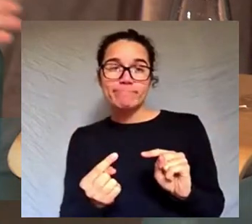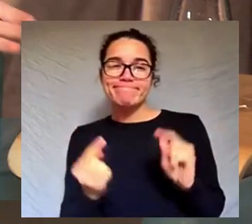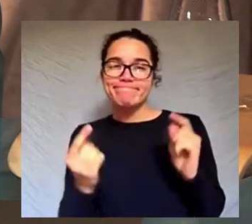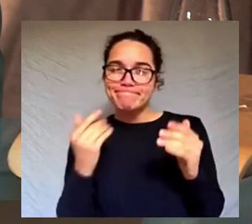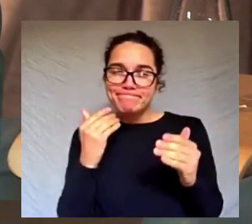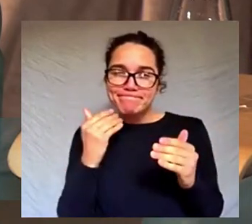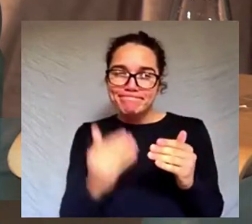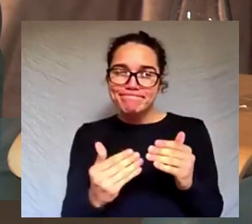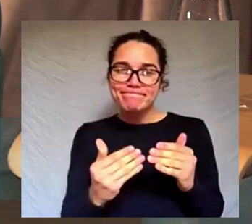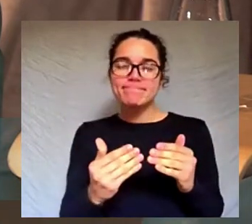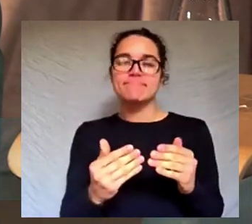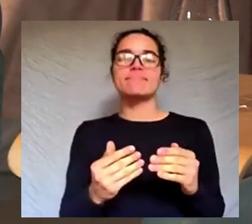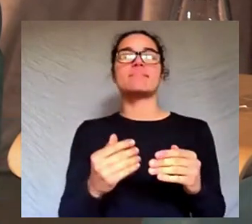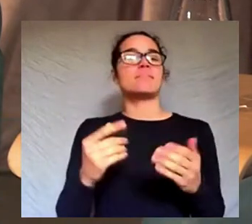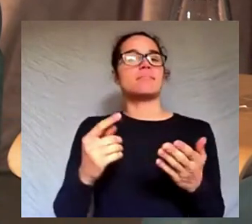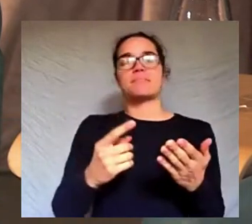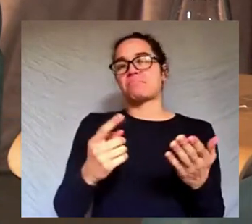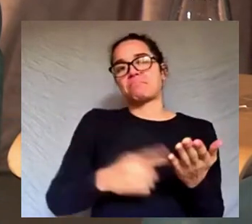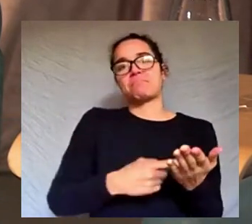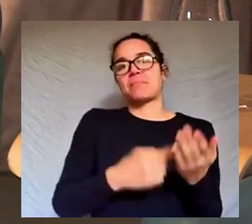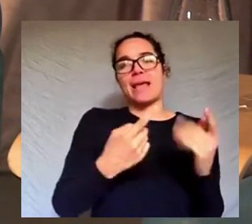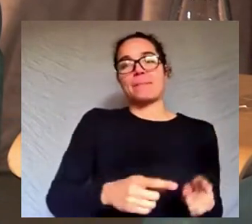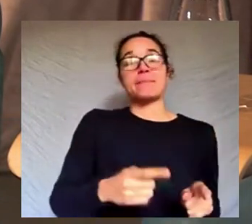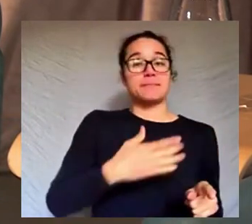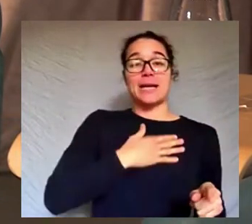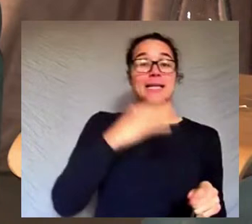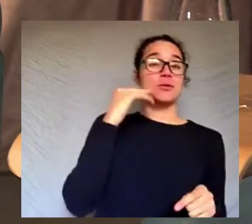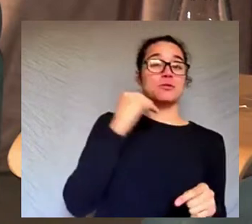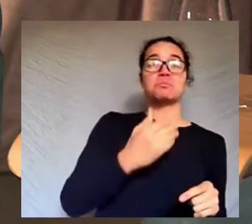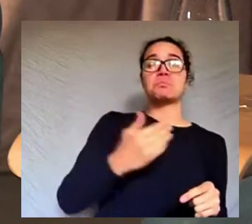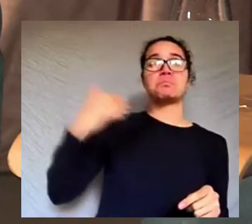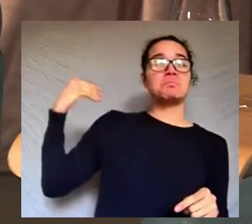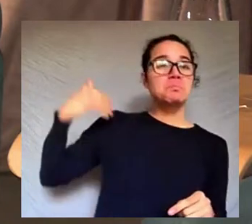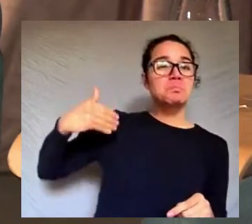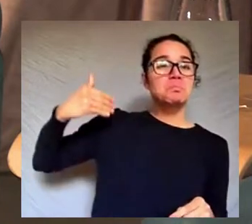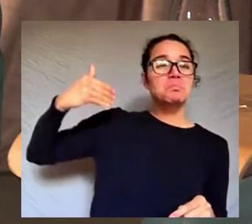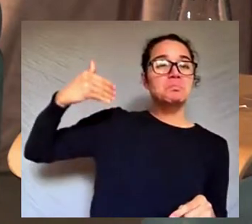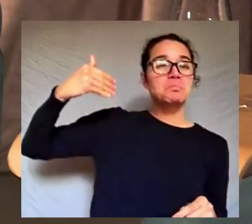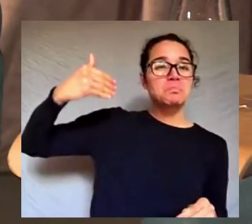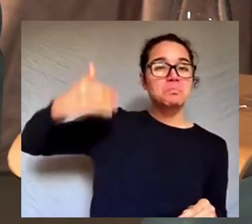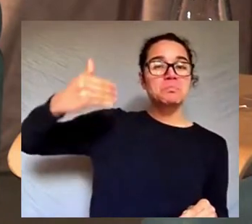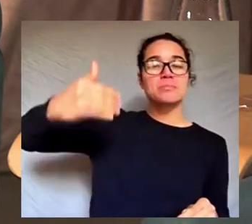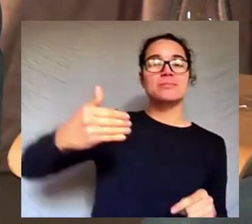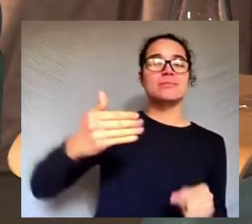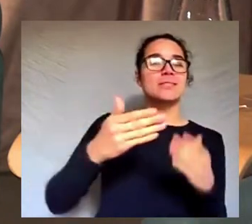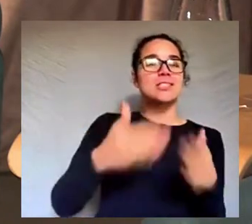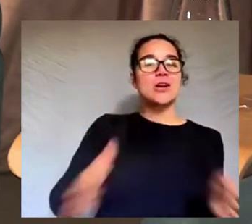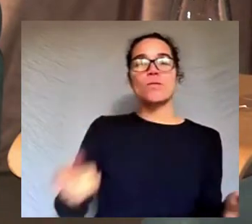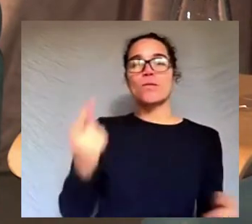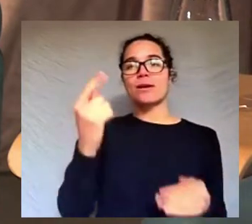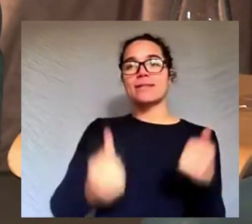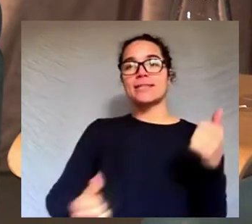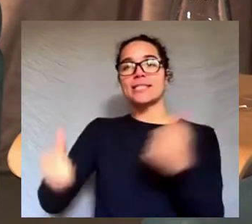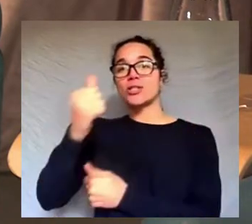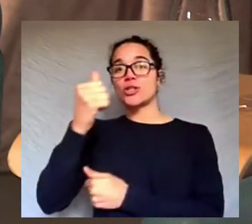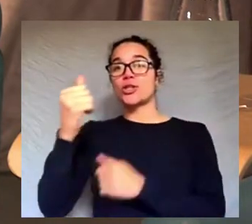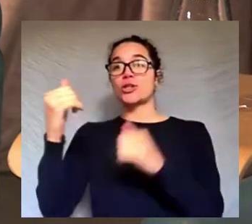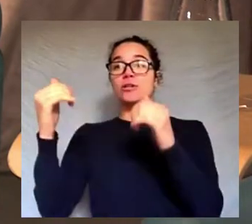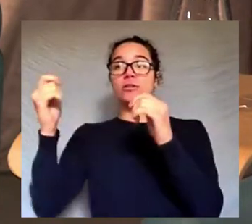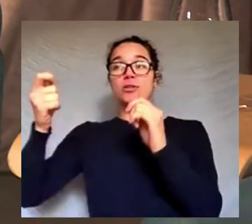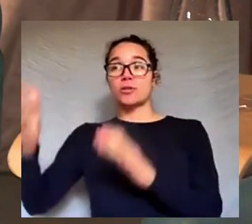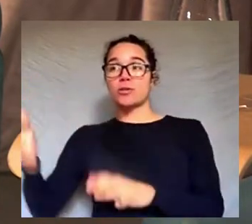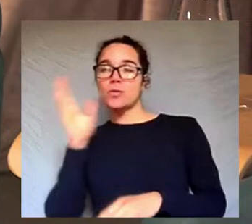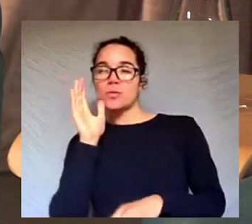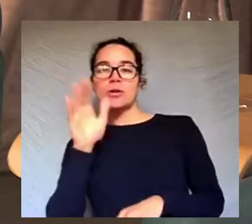Happened in my experience a few times. Generally, one of our senior colleagues will call the person who was perceived